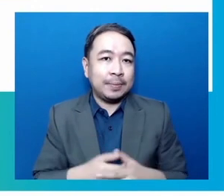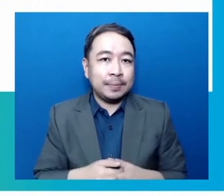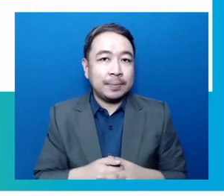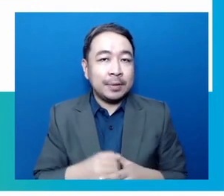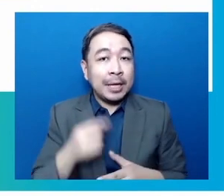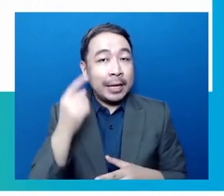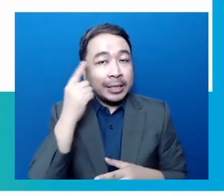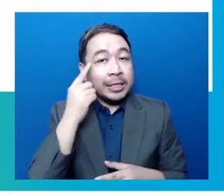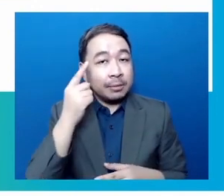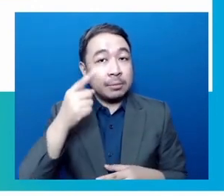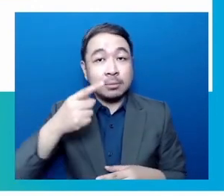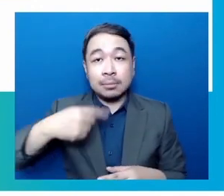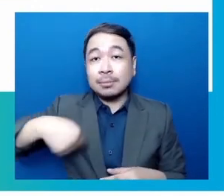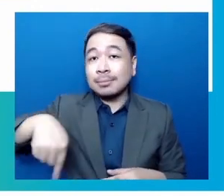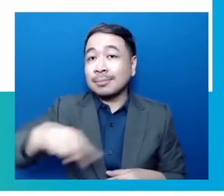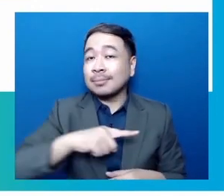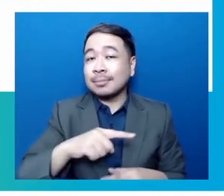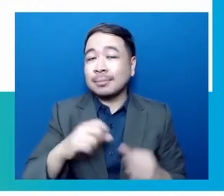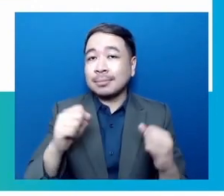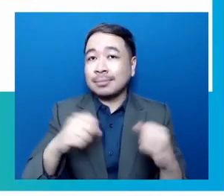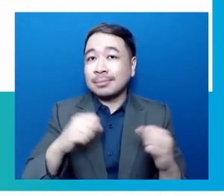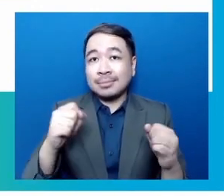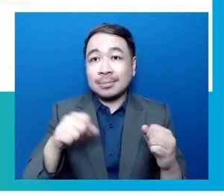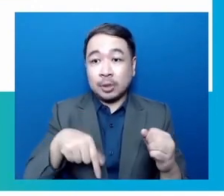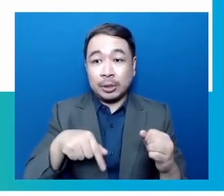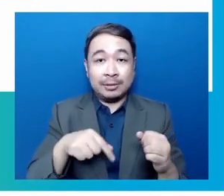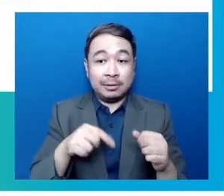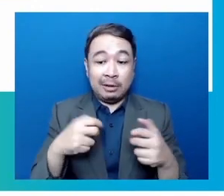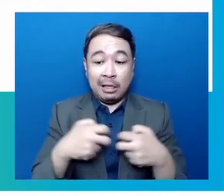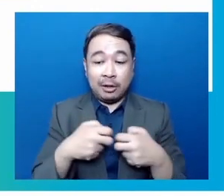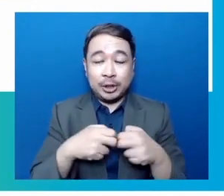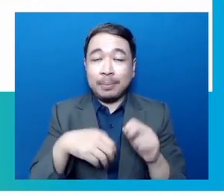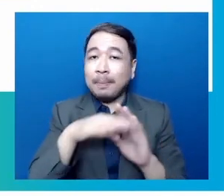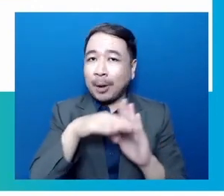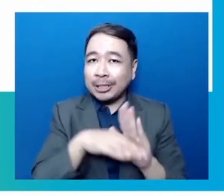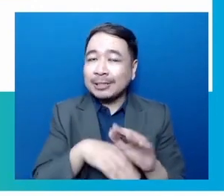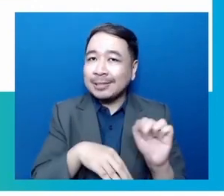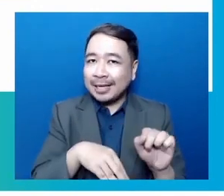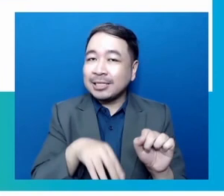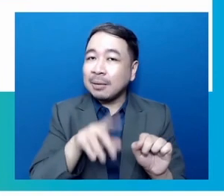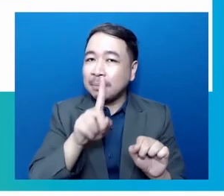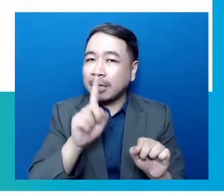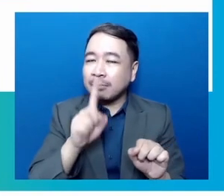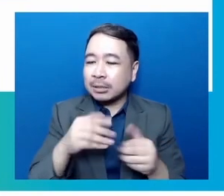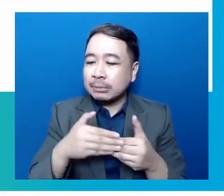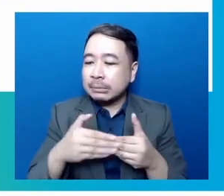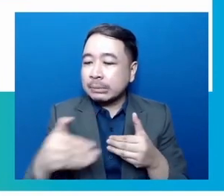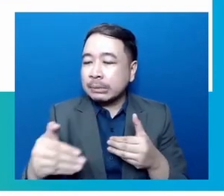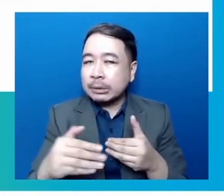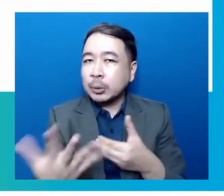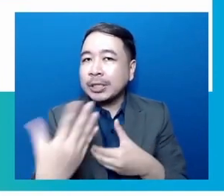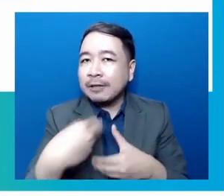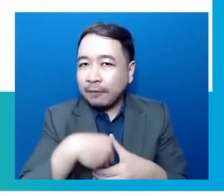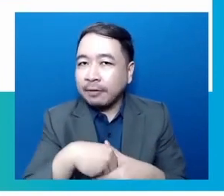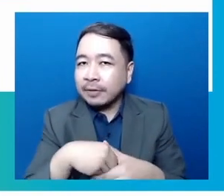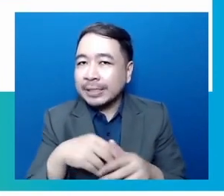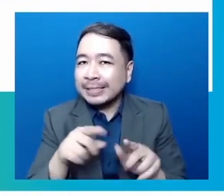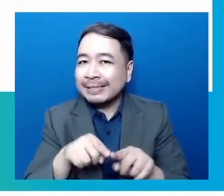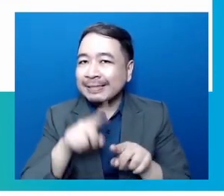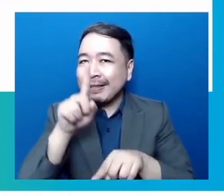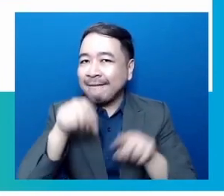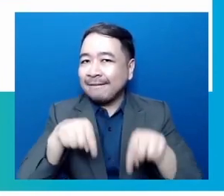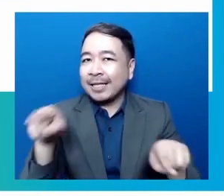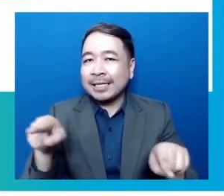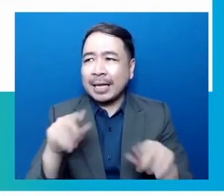that this does go beyond the energy policy, but many of the key demands around ending finance to